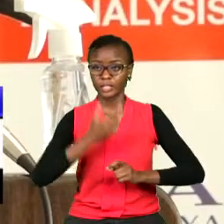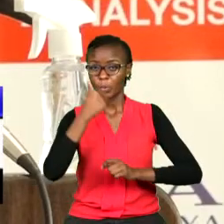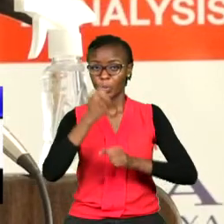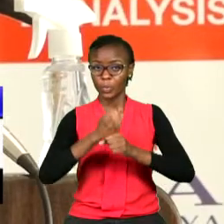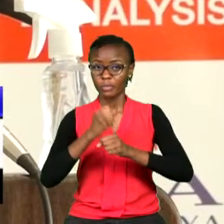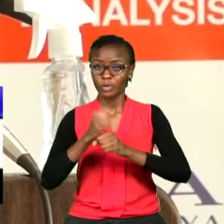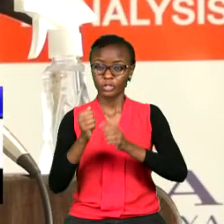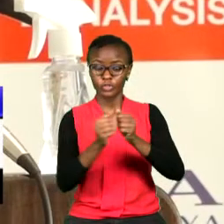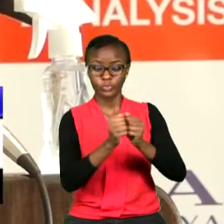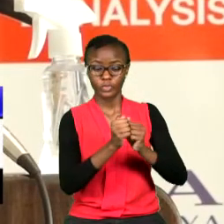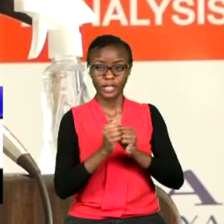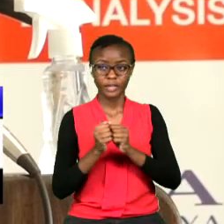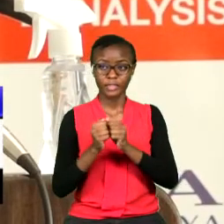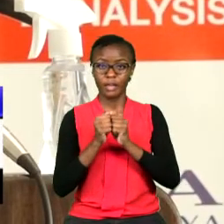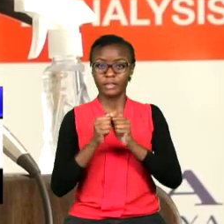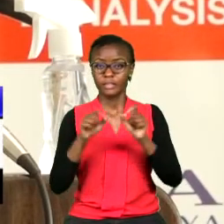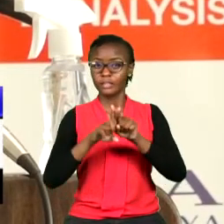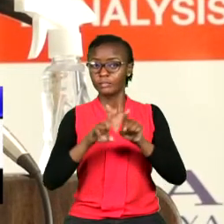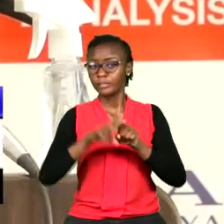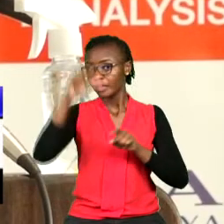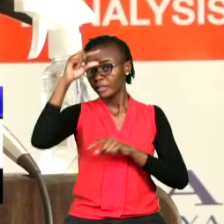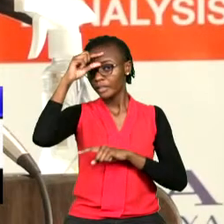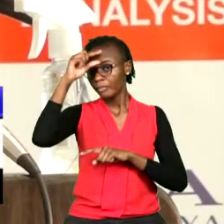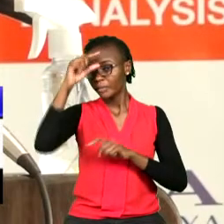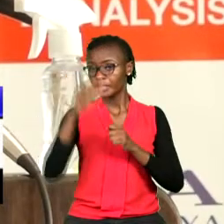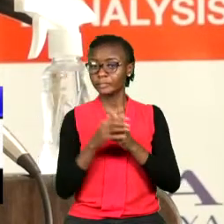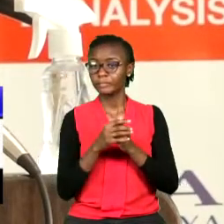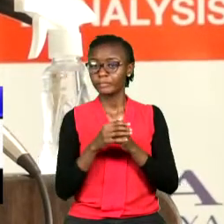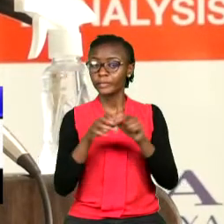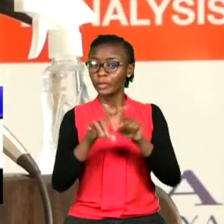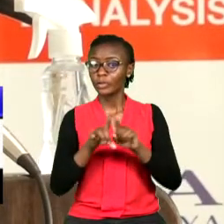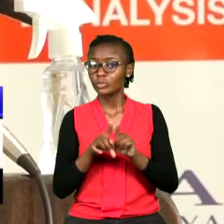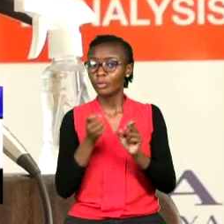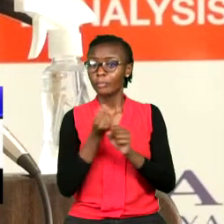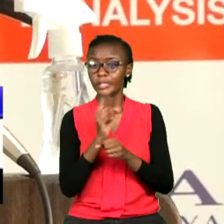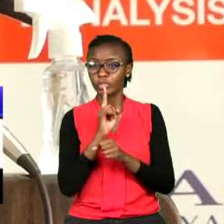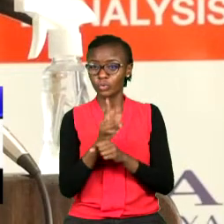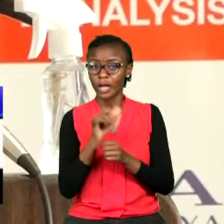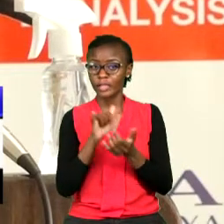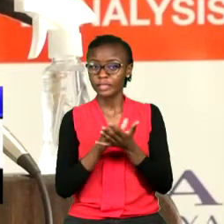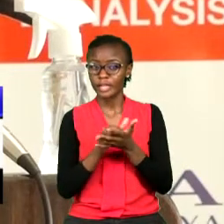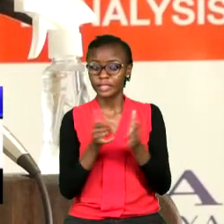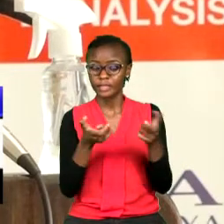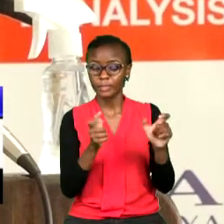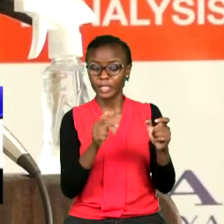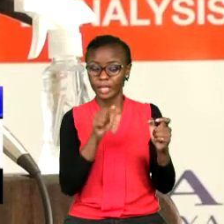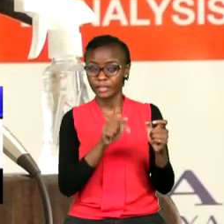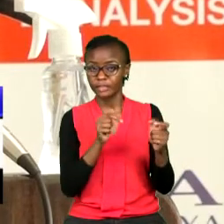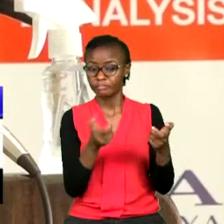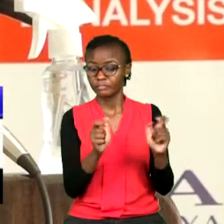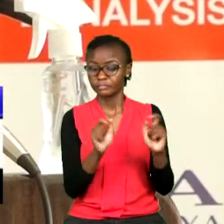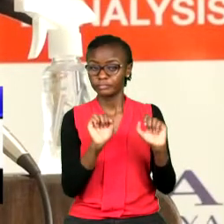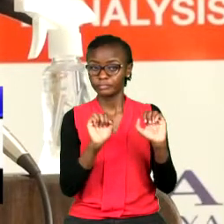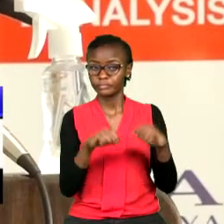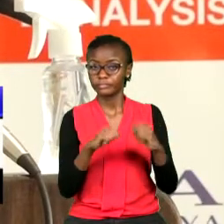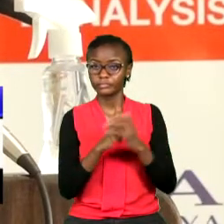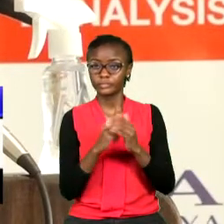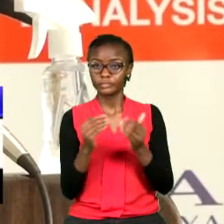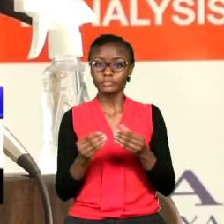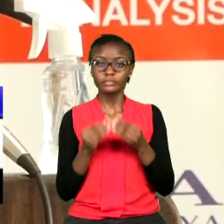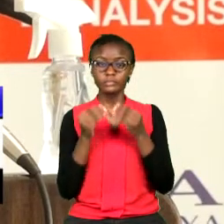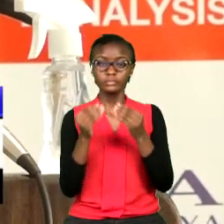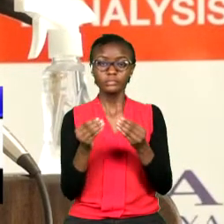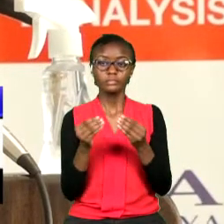very closely as government and are able to ensure that the fourth estate is also able to